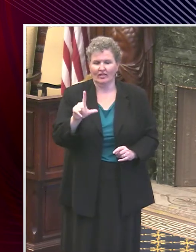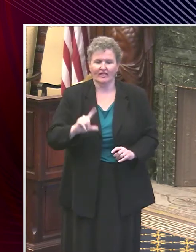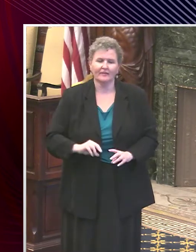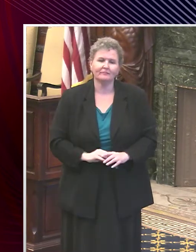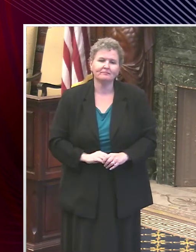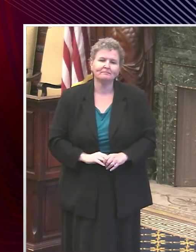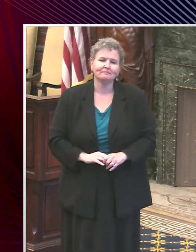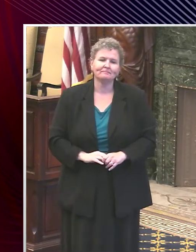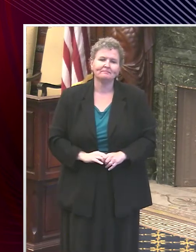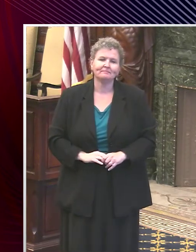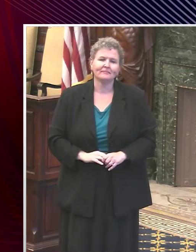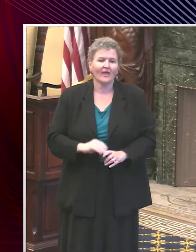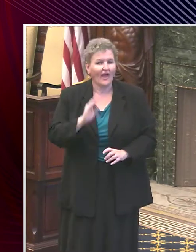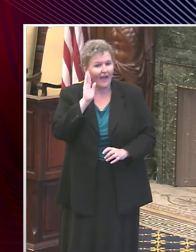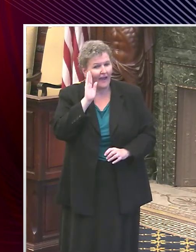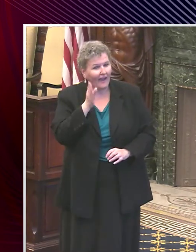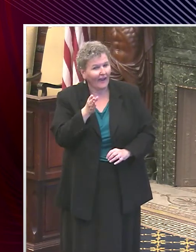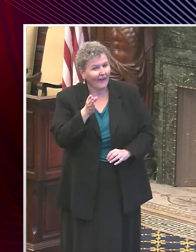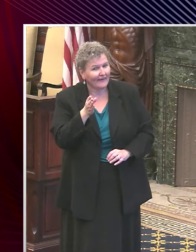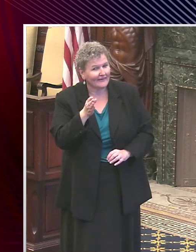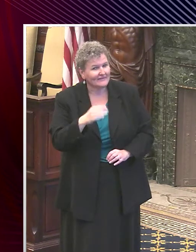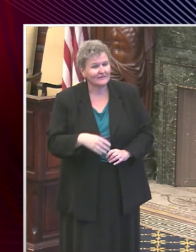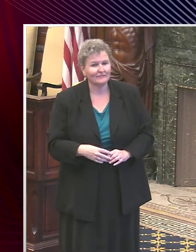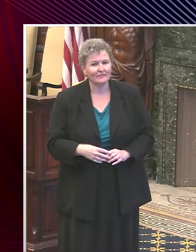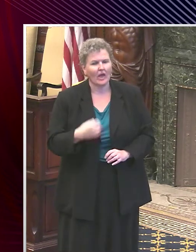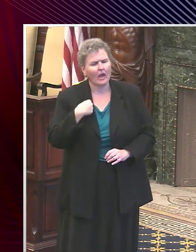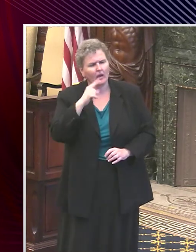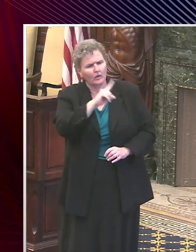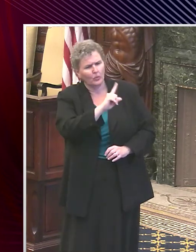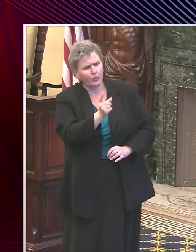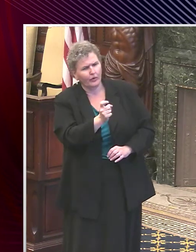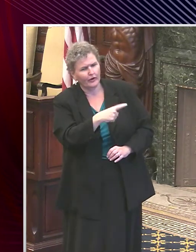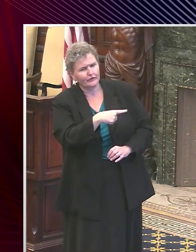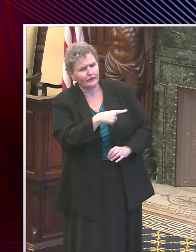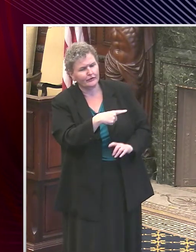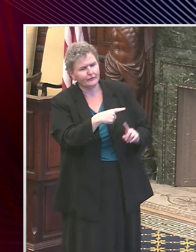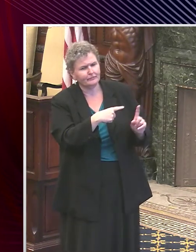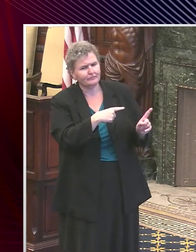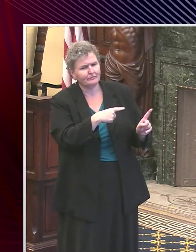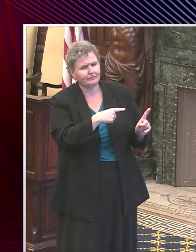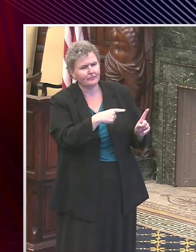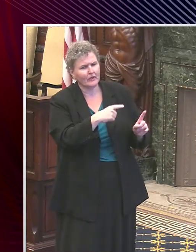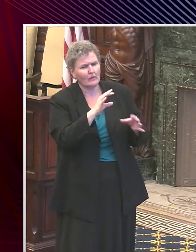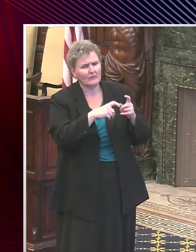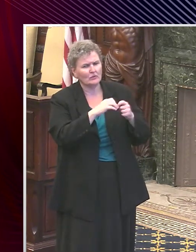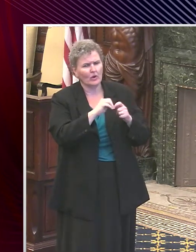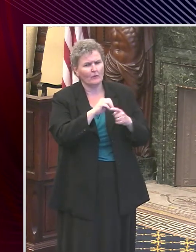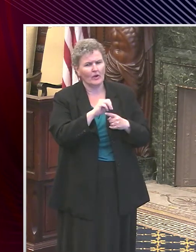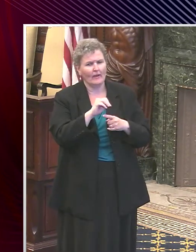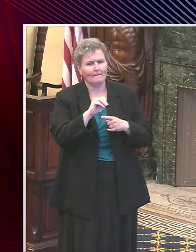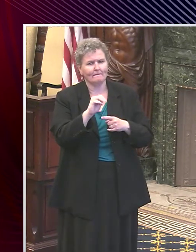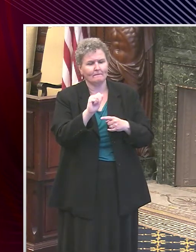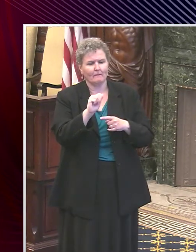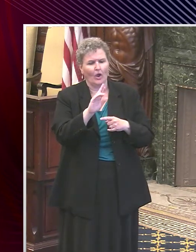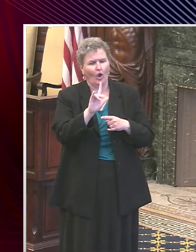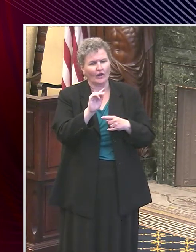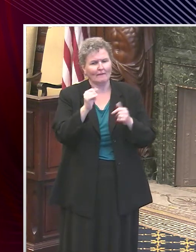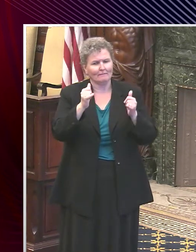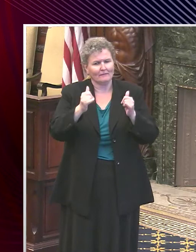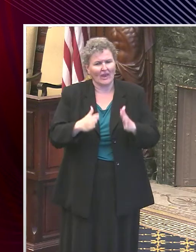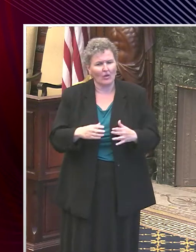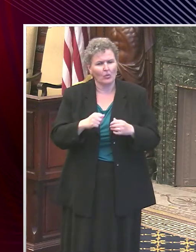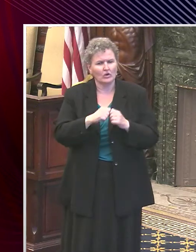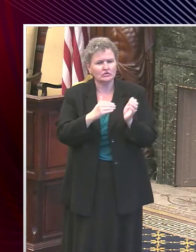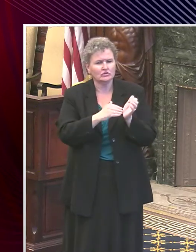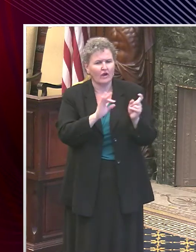Hi. I'm wondering, first of all, another question about the Marlins situation. Dr. Farley, I know